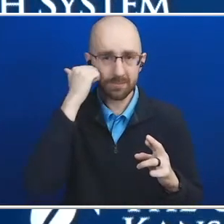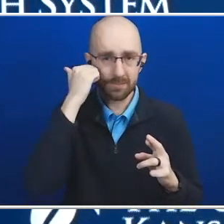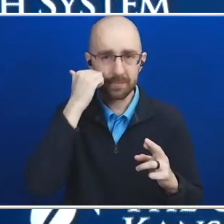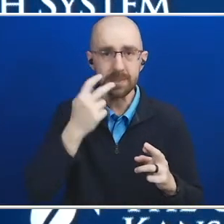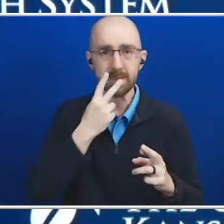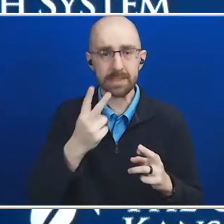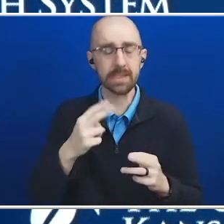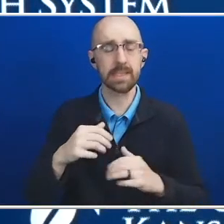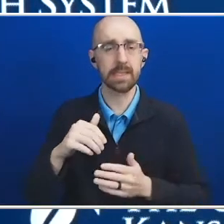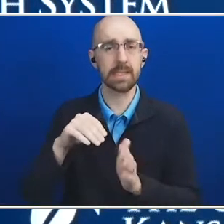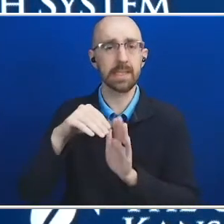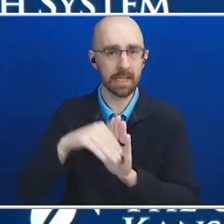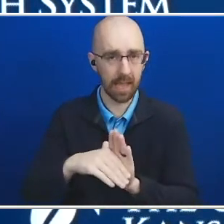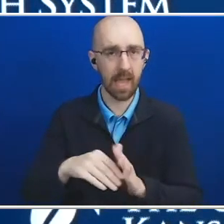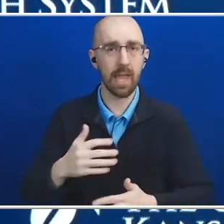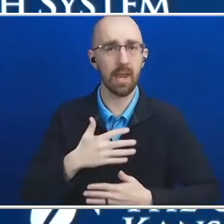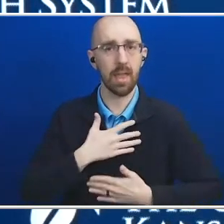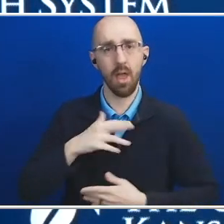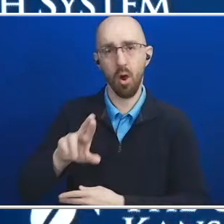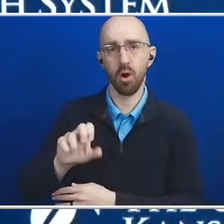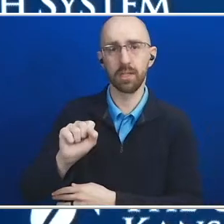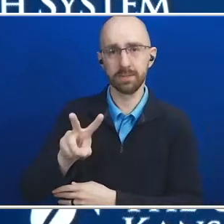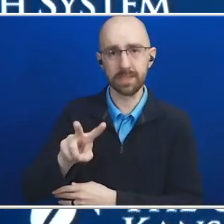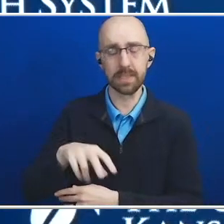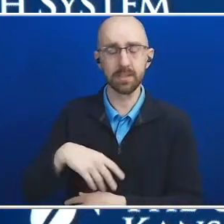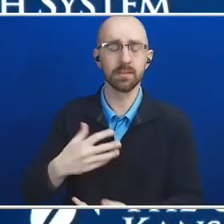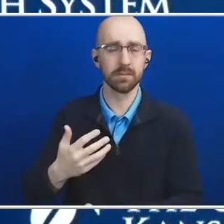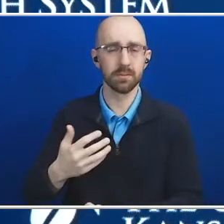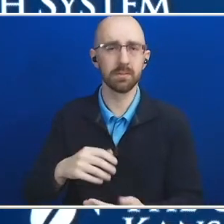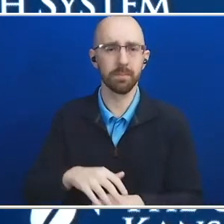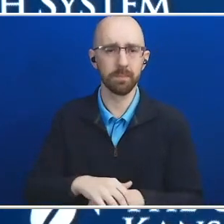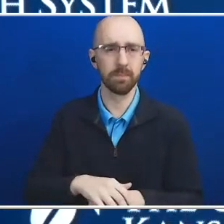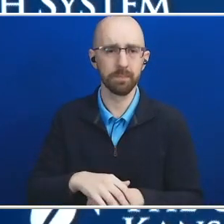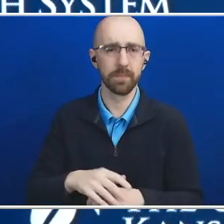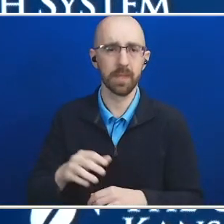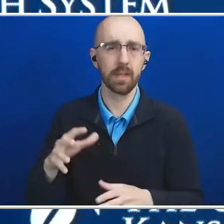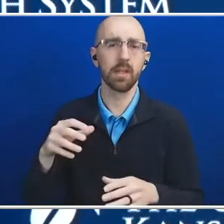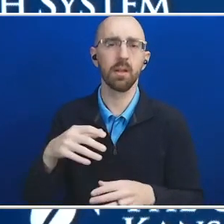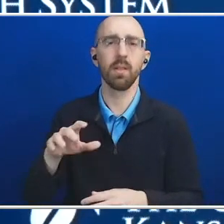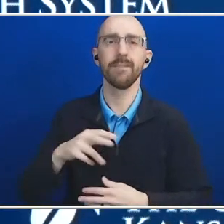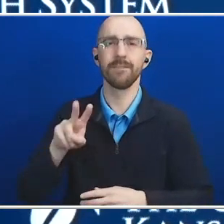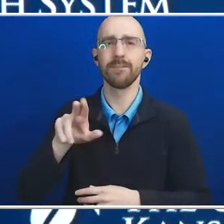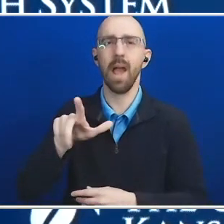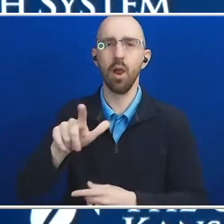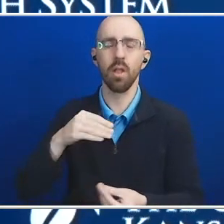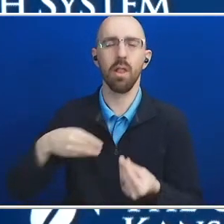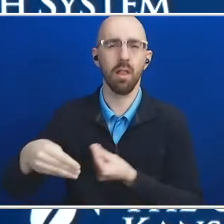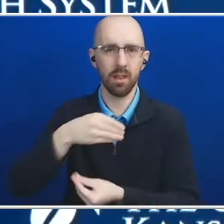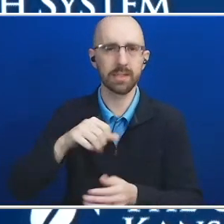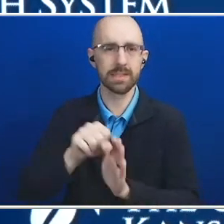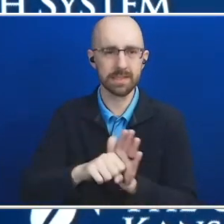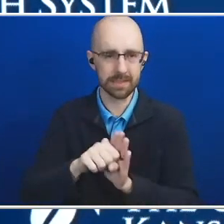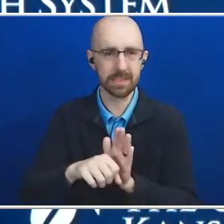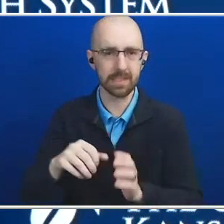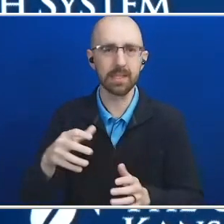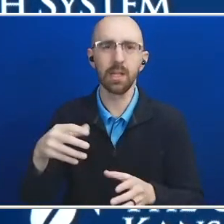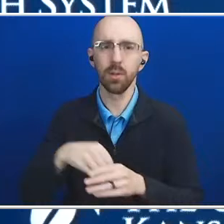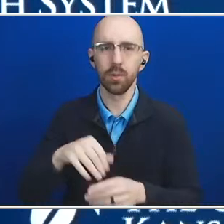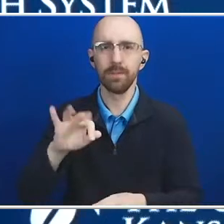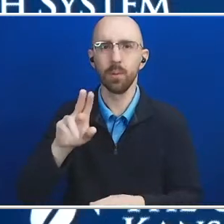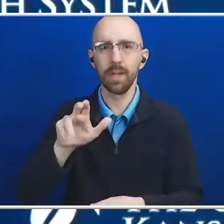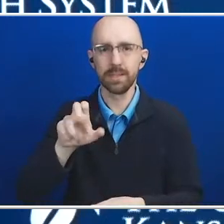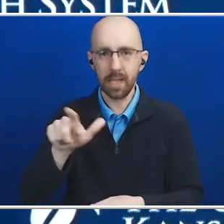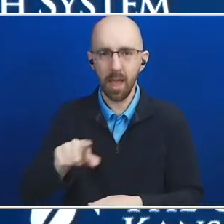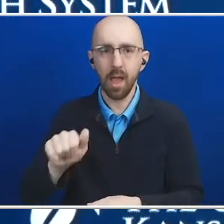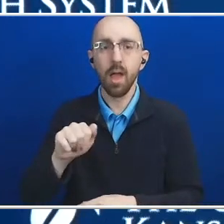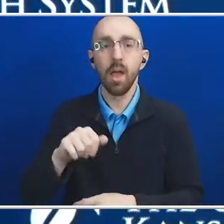respiratory viral season, which includes influenza. Obviously, we believe RSV can be seasonal in the fact that it can